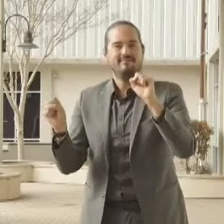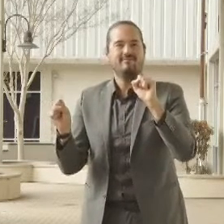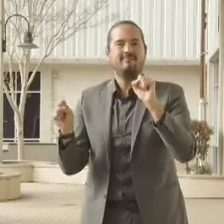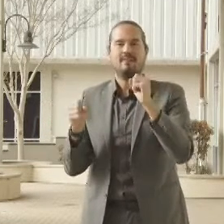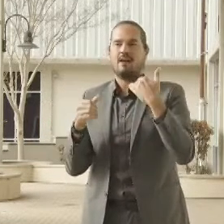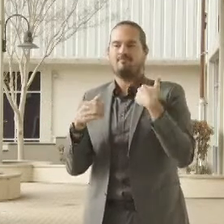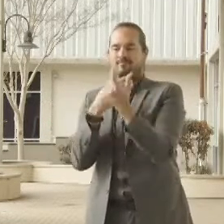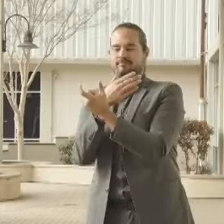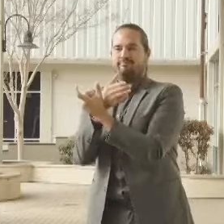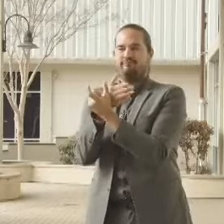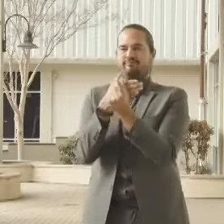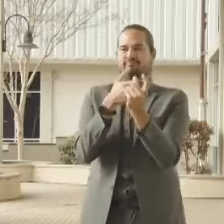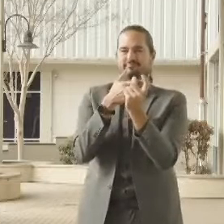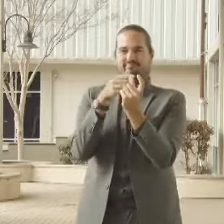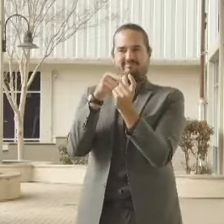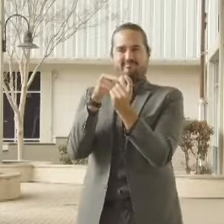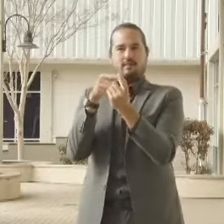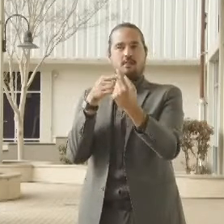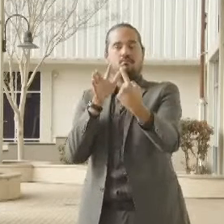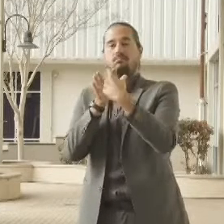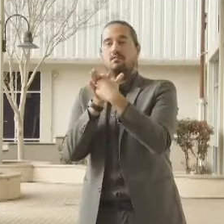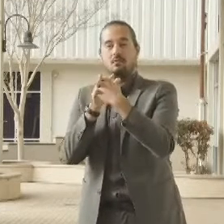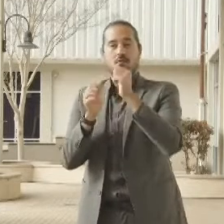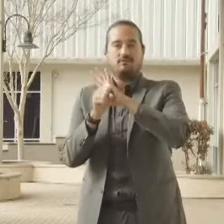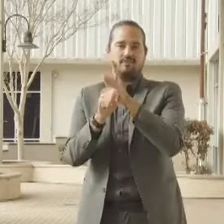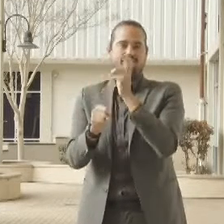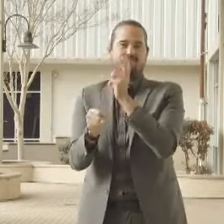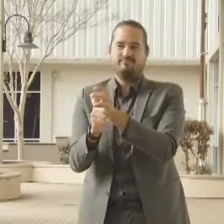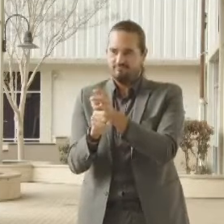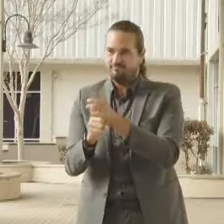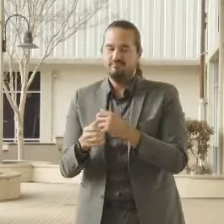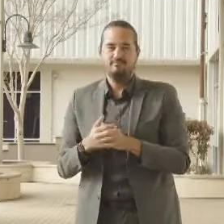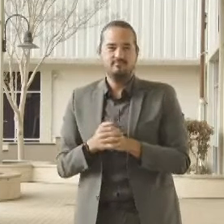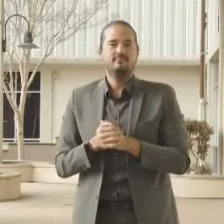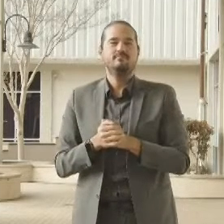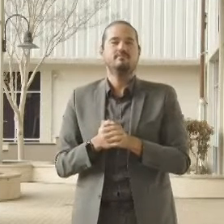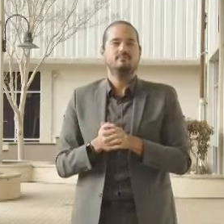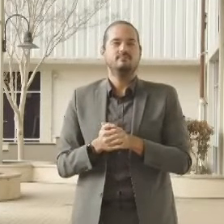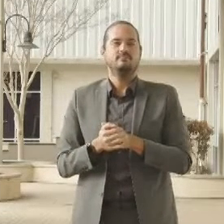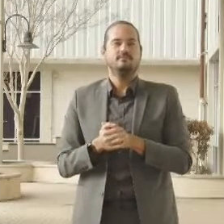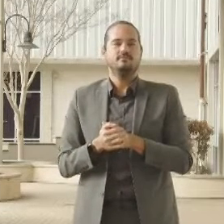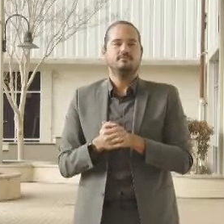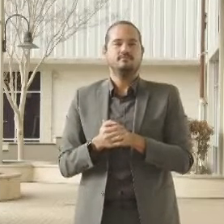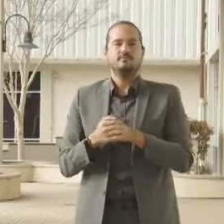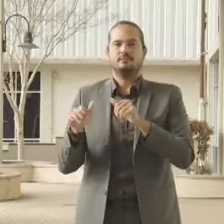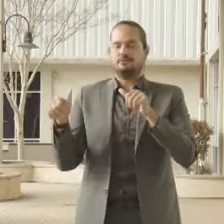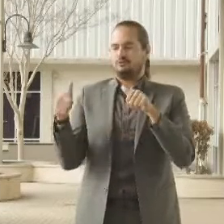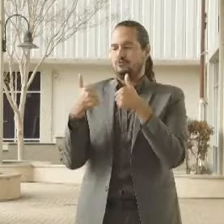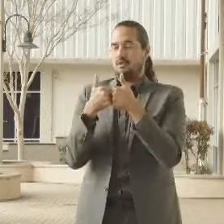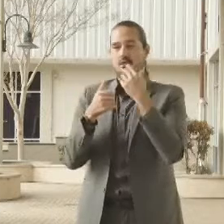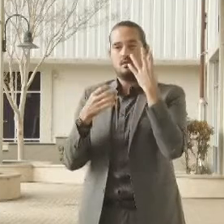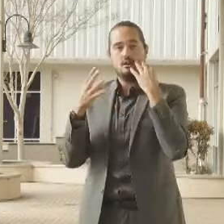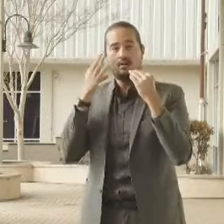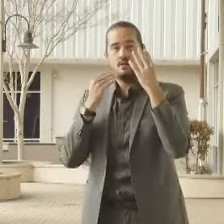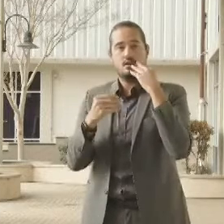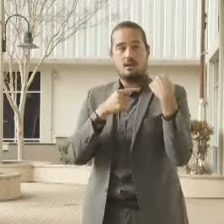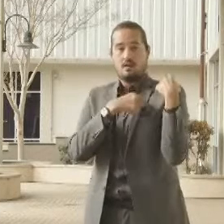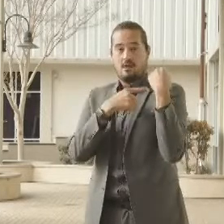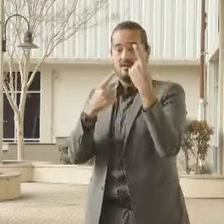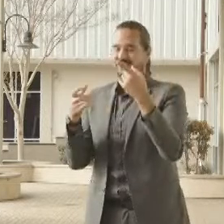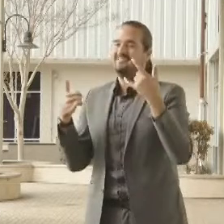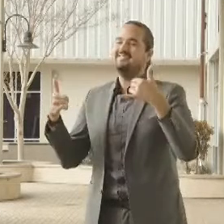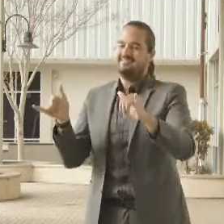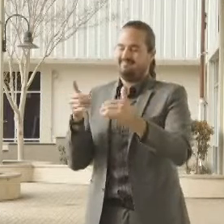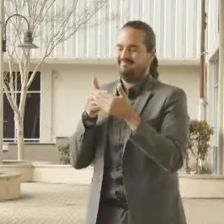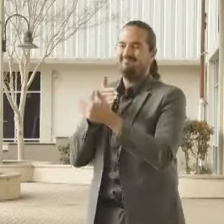COVID. So this has been challenging, and it will continue to be challenging. But there are